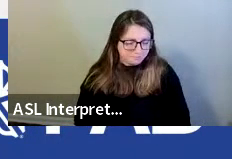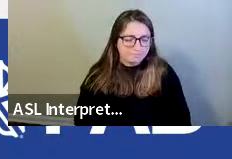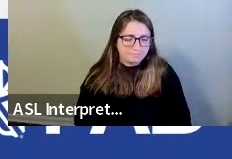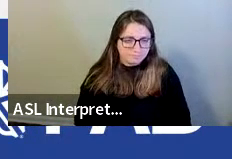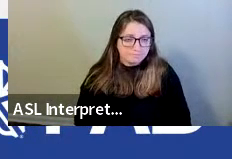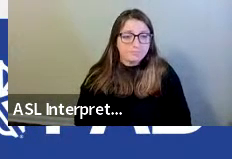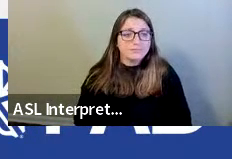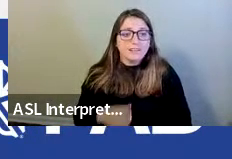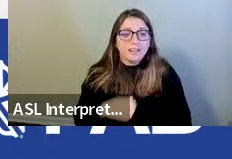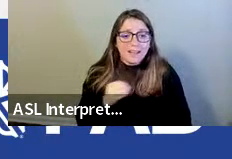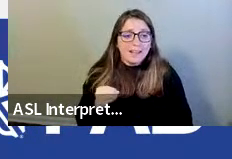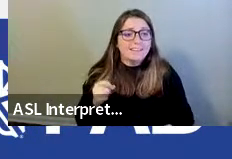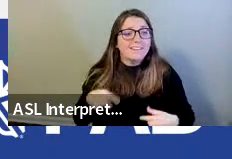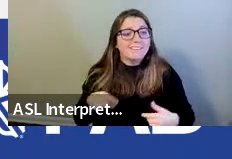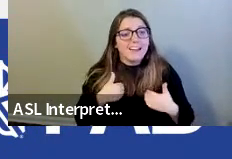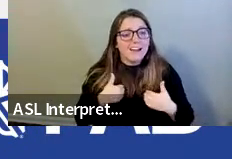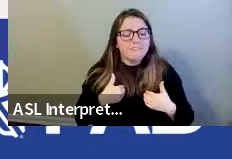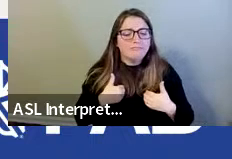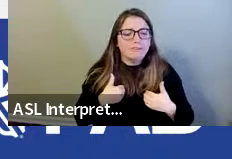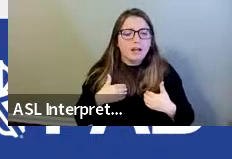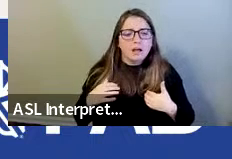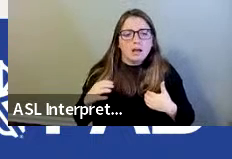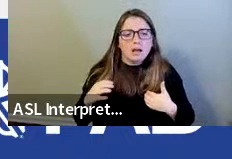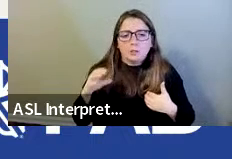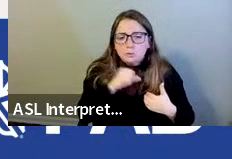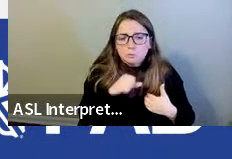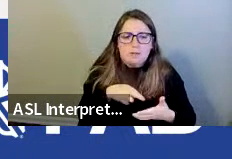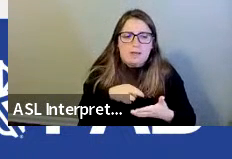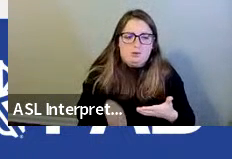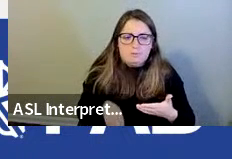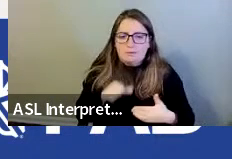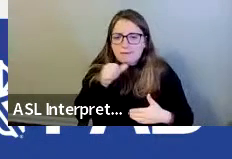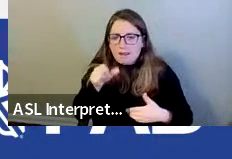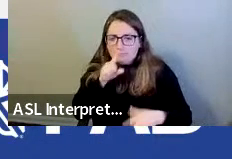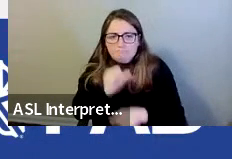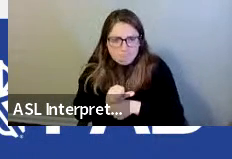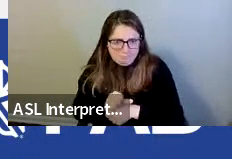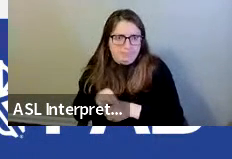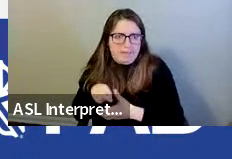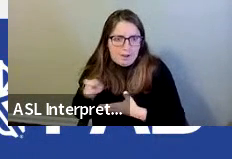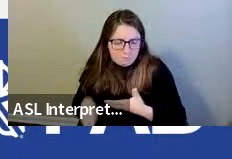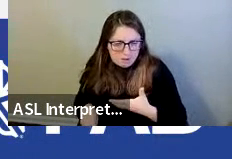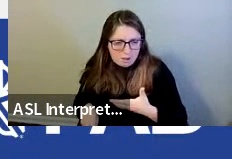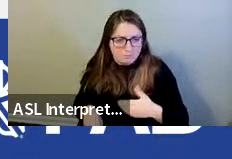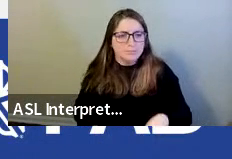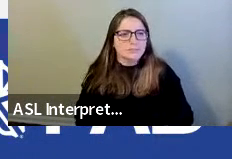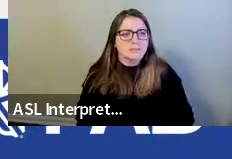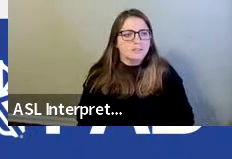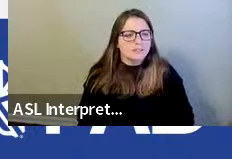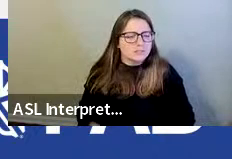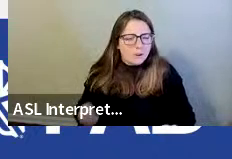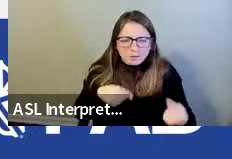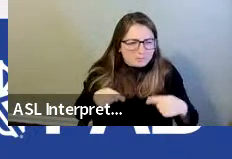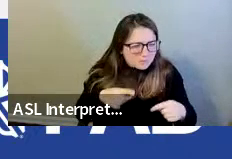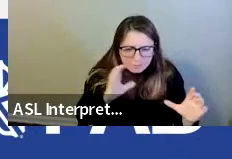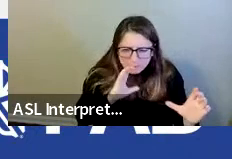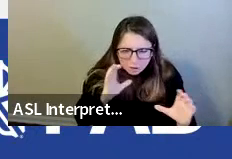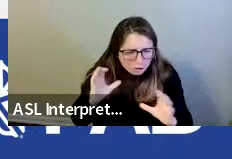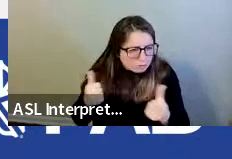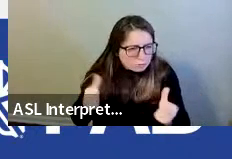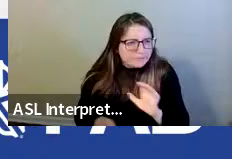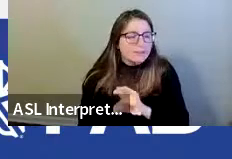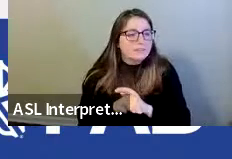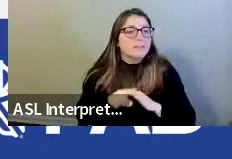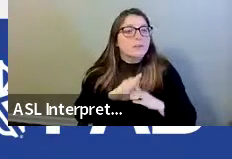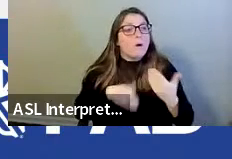maximum outcomes. So when I say that, recall previously in the disciplinary matrix, in fact, let me just go to it. All